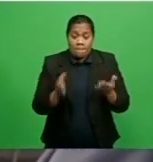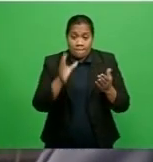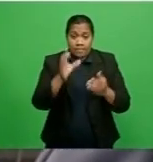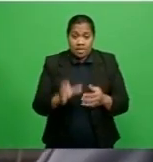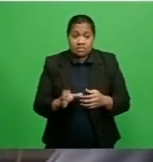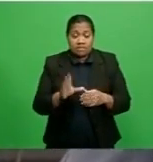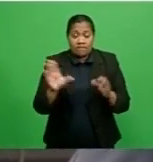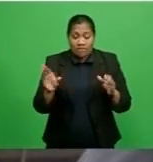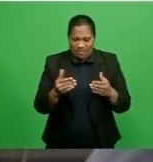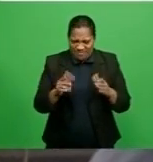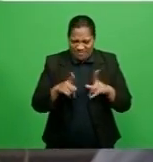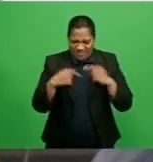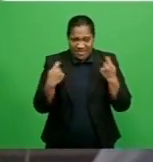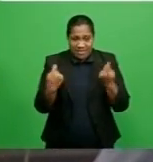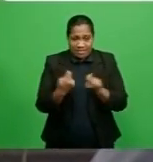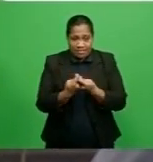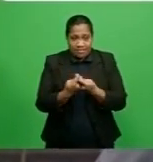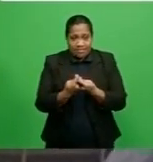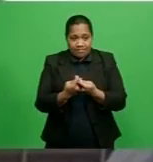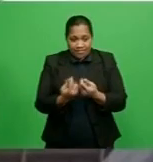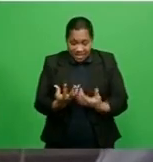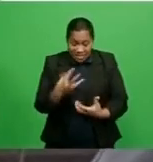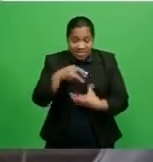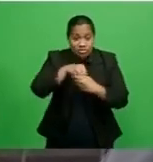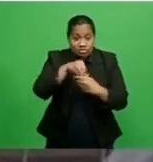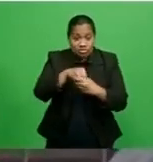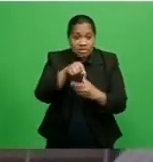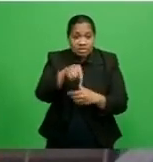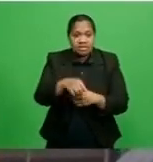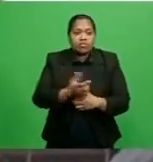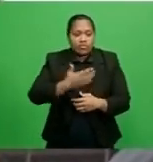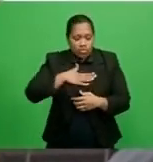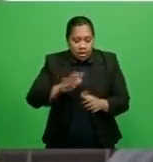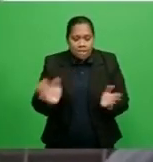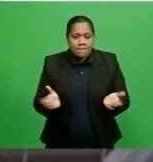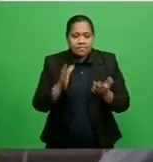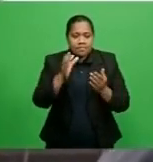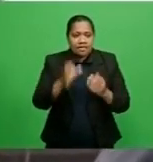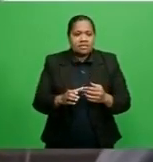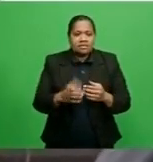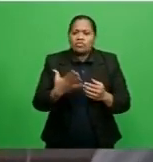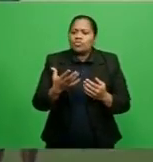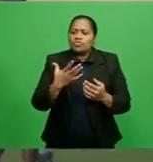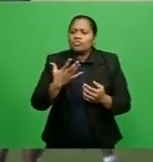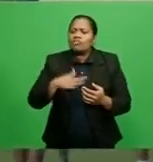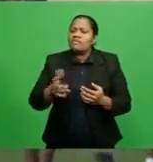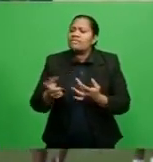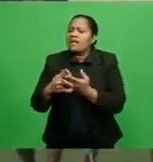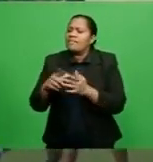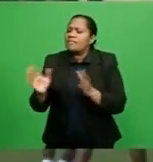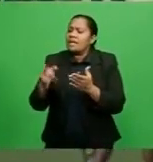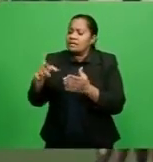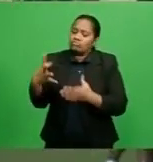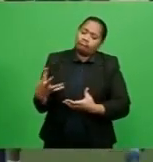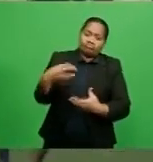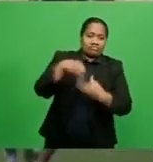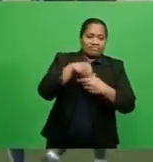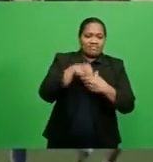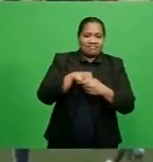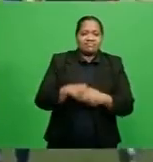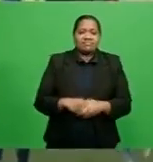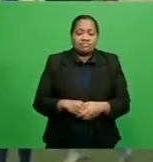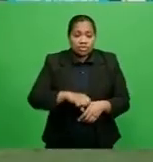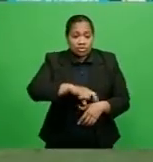batch are included in the PNC, we want players that are other players that are there to try and fit in. Suva is tagging itself